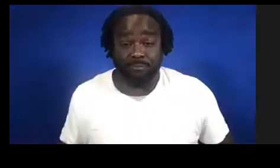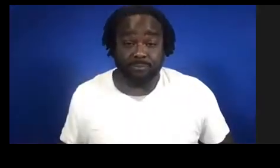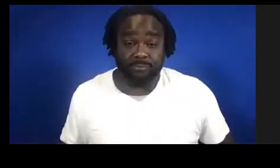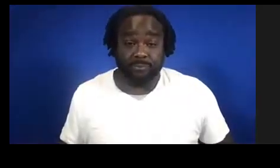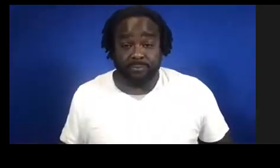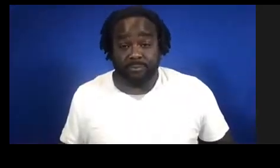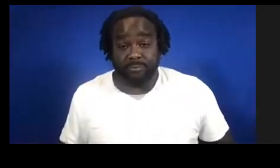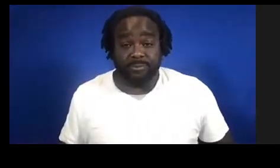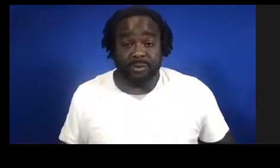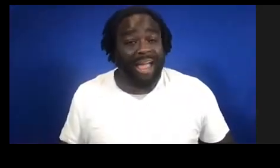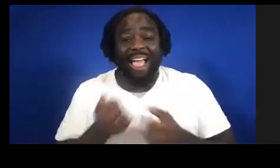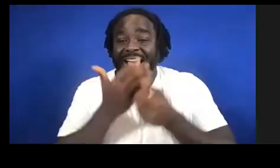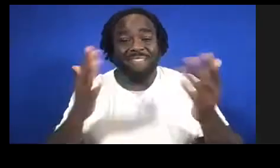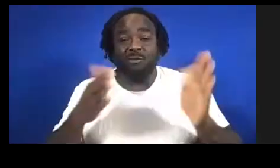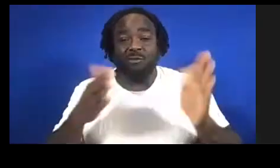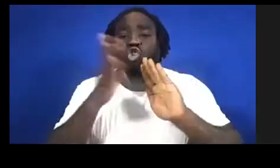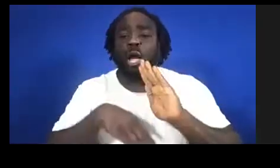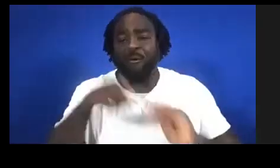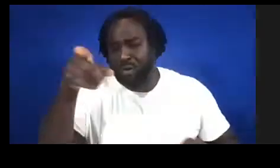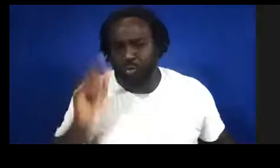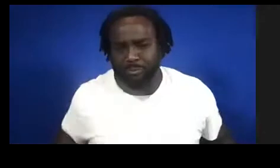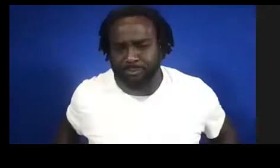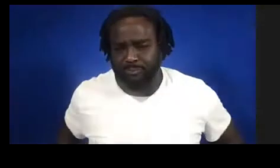And what I miss the most about Tennessee,